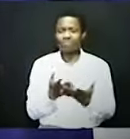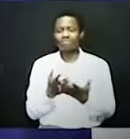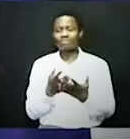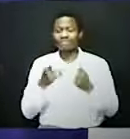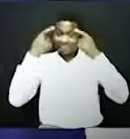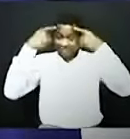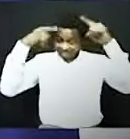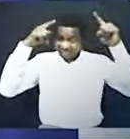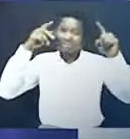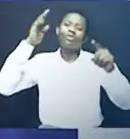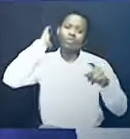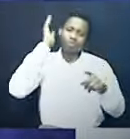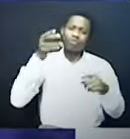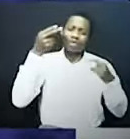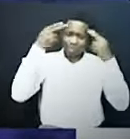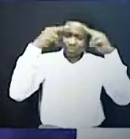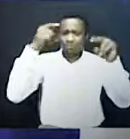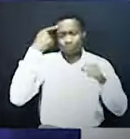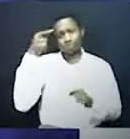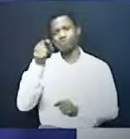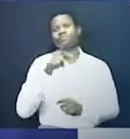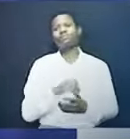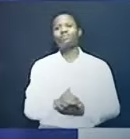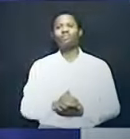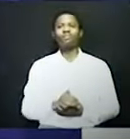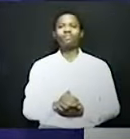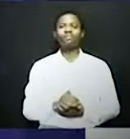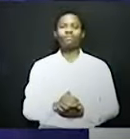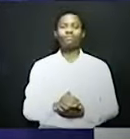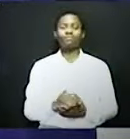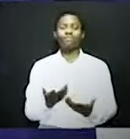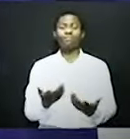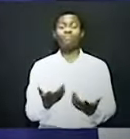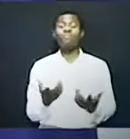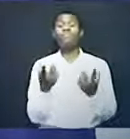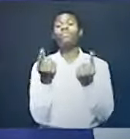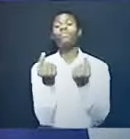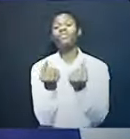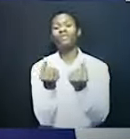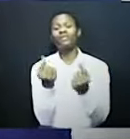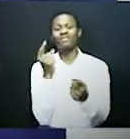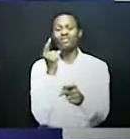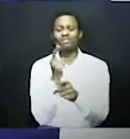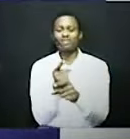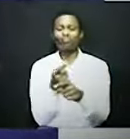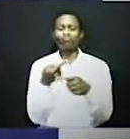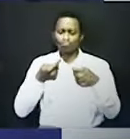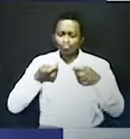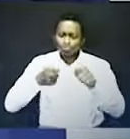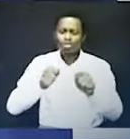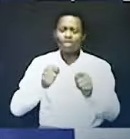Success is basic for you. What we need to do is to strive for good